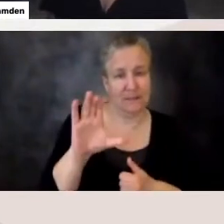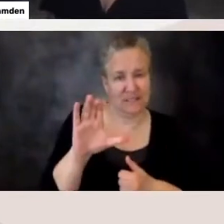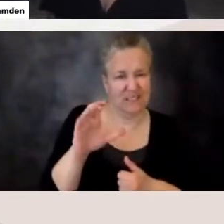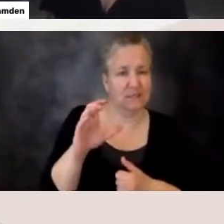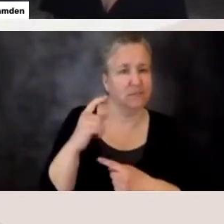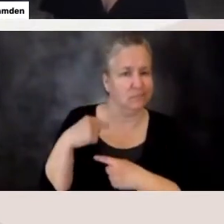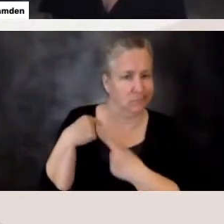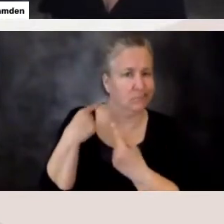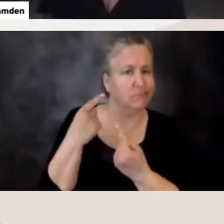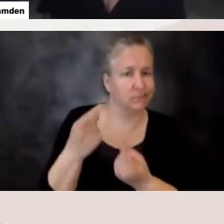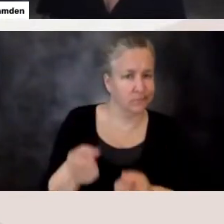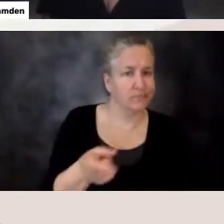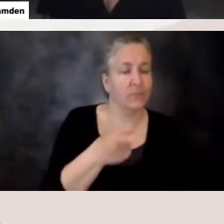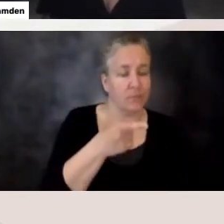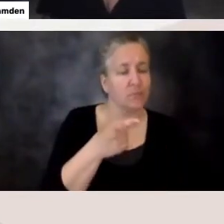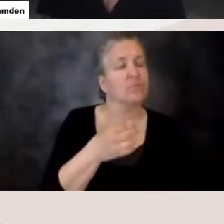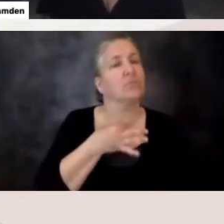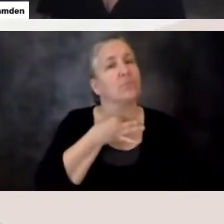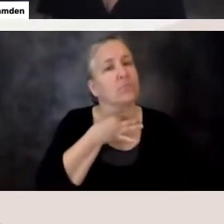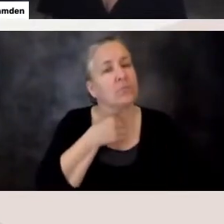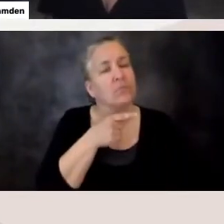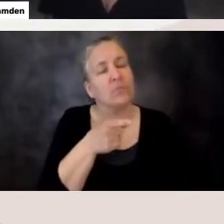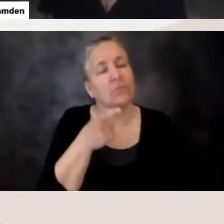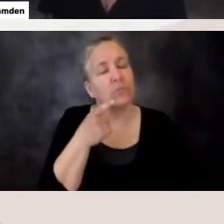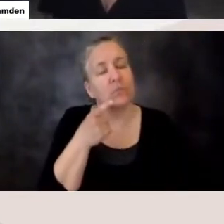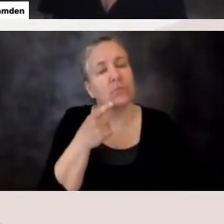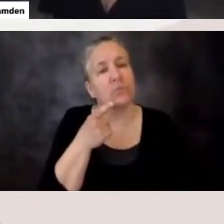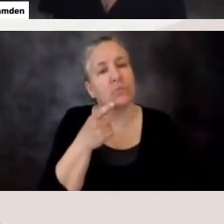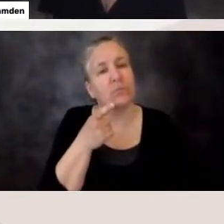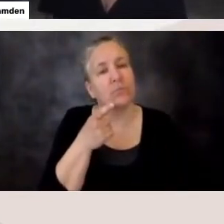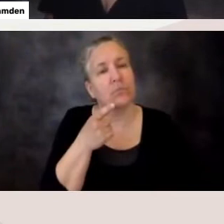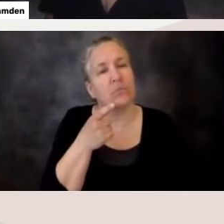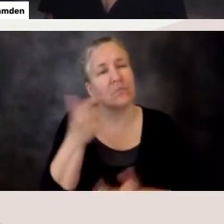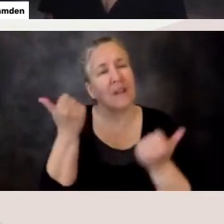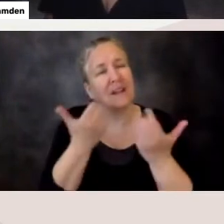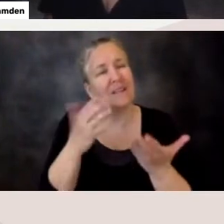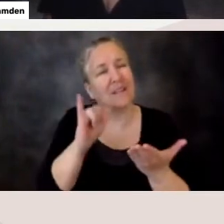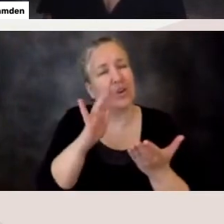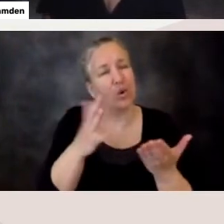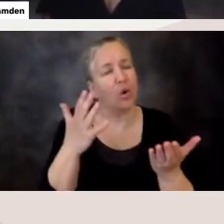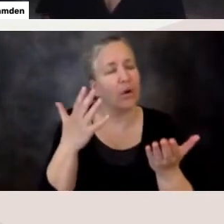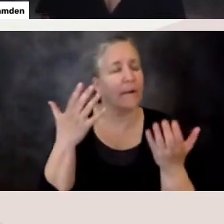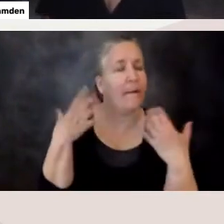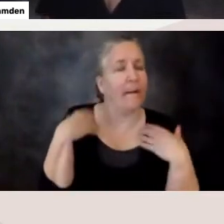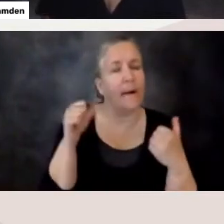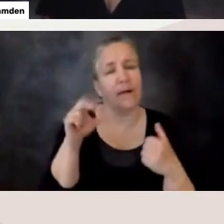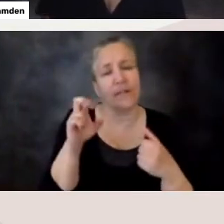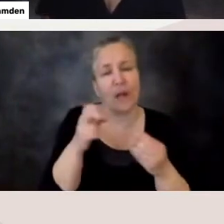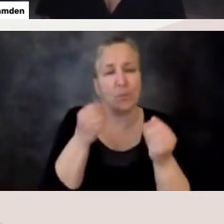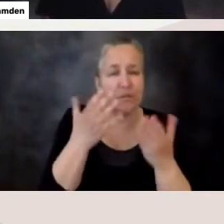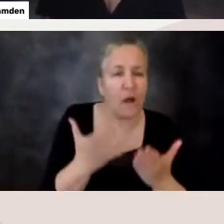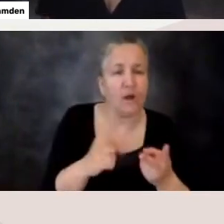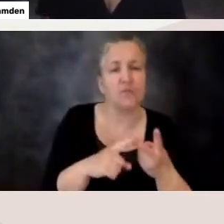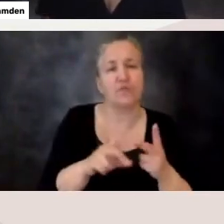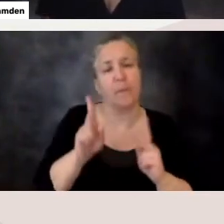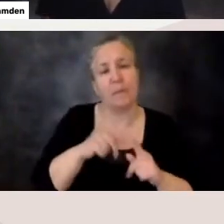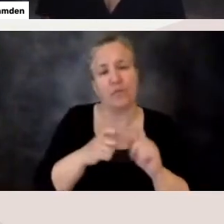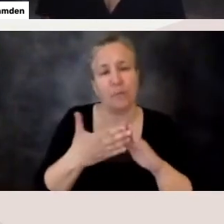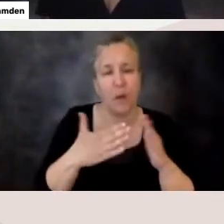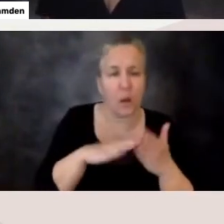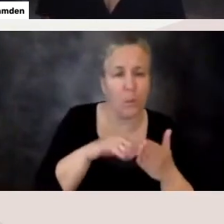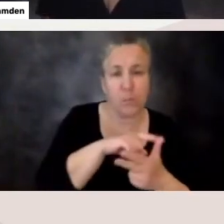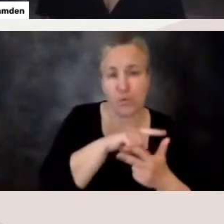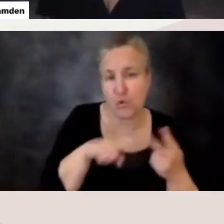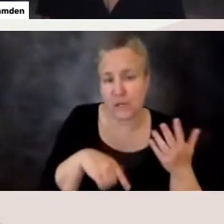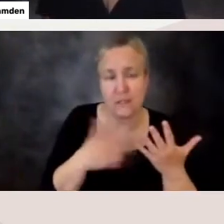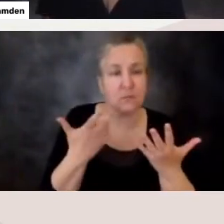some time. Were there things that either your healthcare providers or other people in the community were